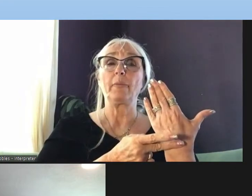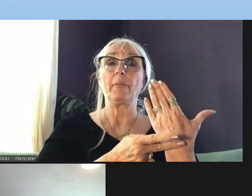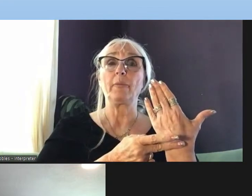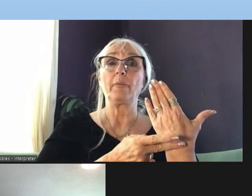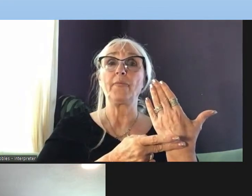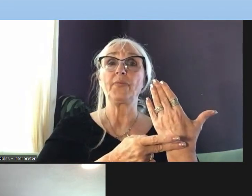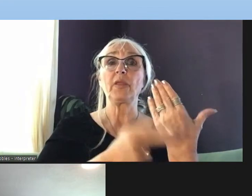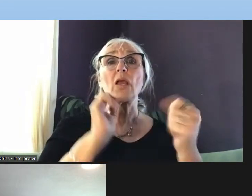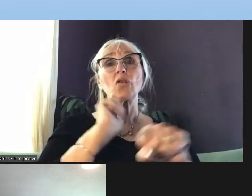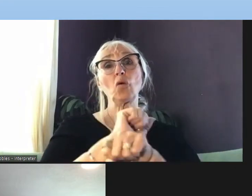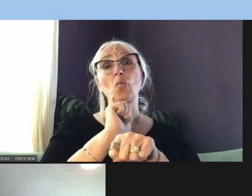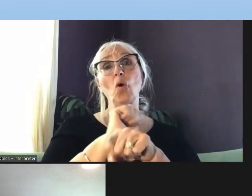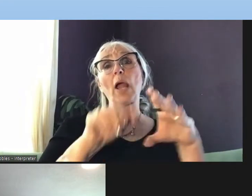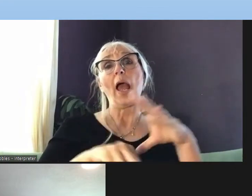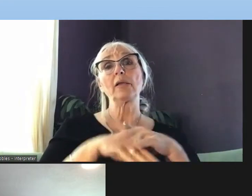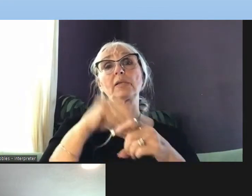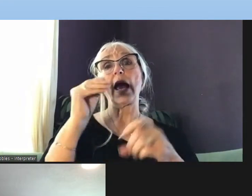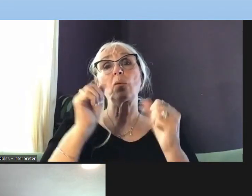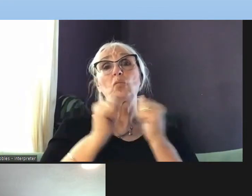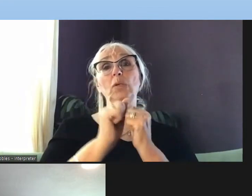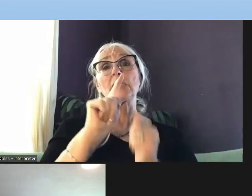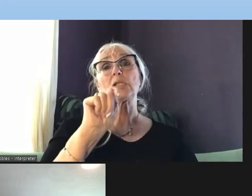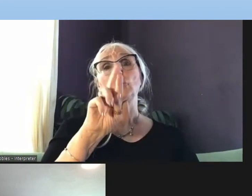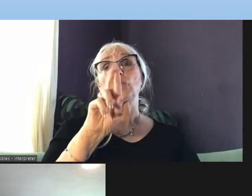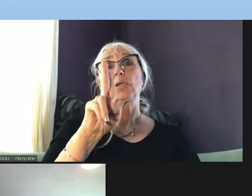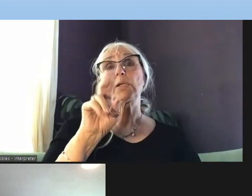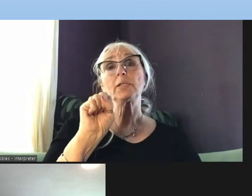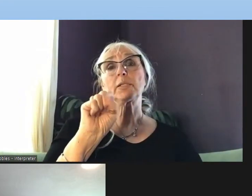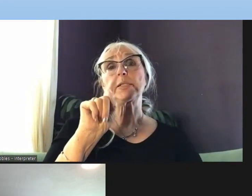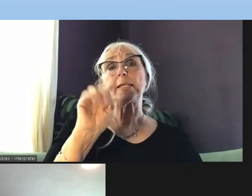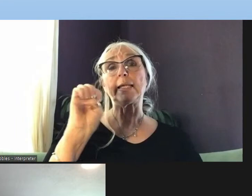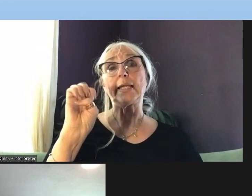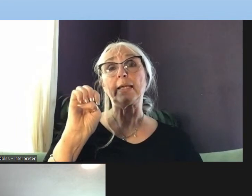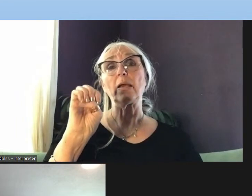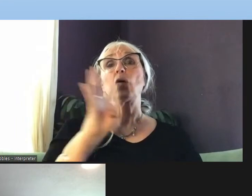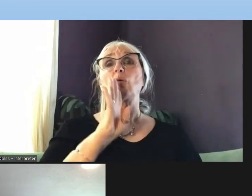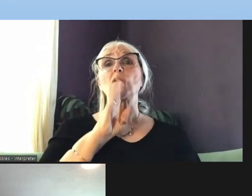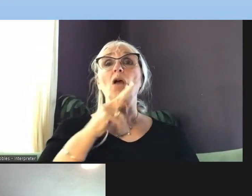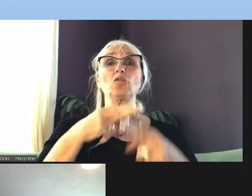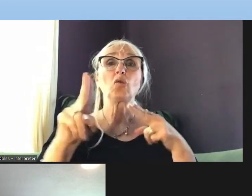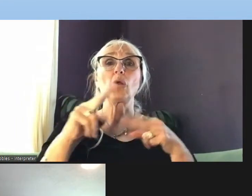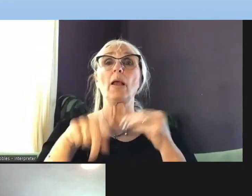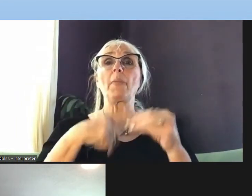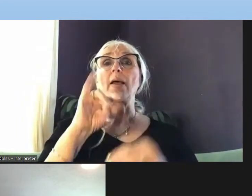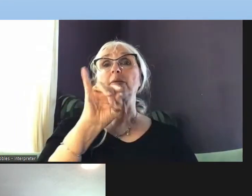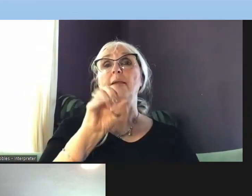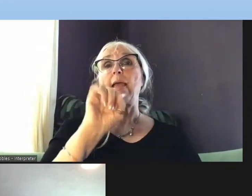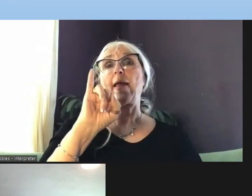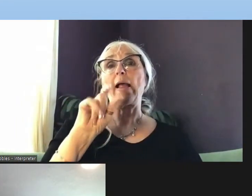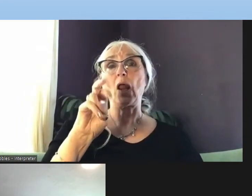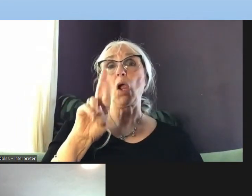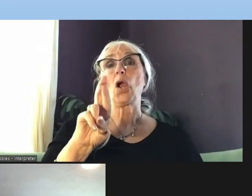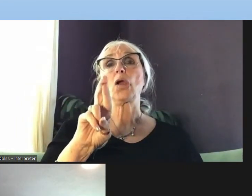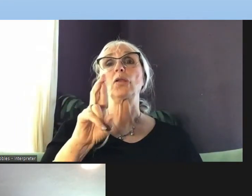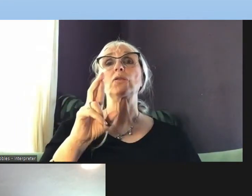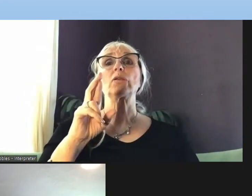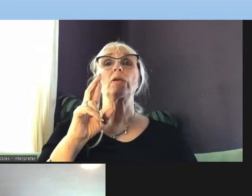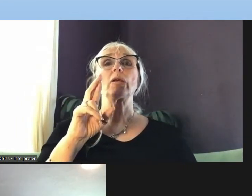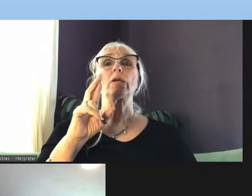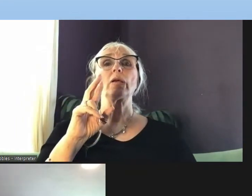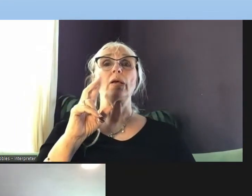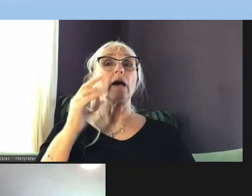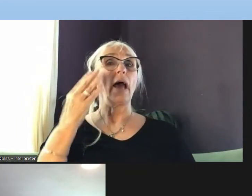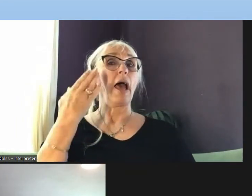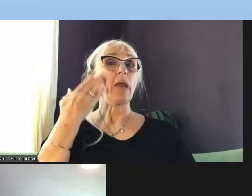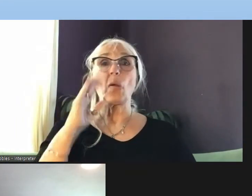work outside with these trustees. We've talked briefly about working jailers in this capacity, but we don't know what that looks like yet as far as